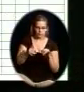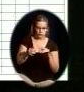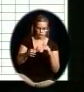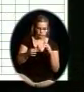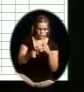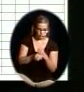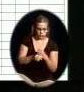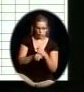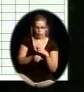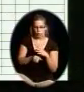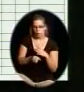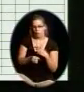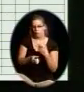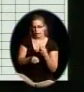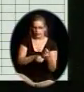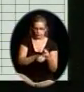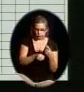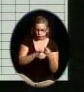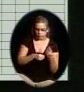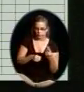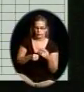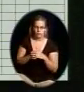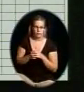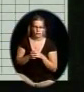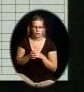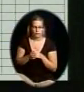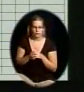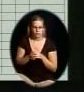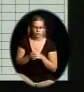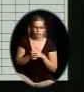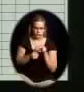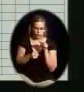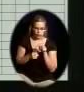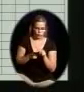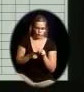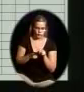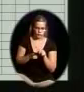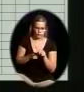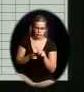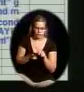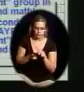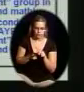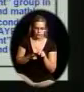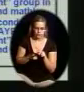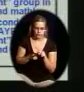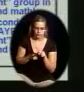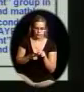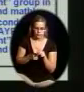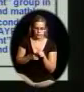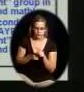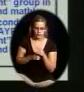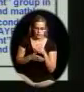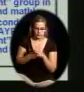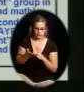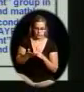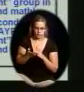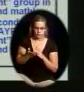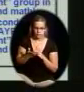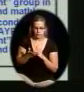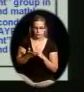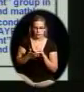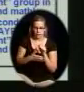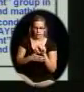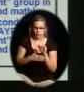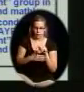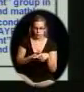or those are the annual assessments, as you also might look at it. Let's take a look, though, at some of our AYP